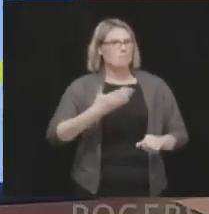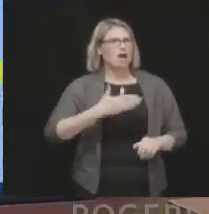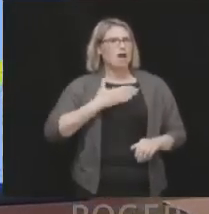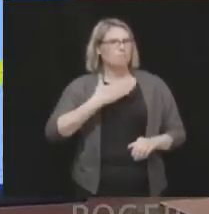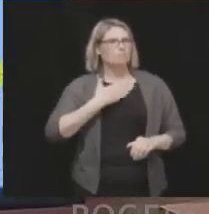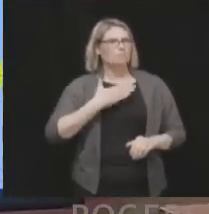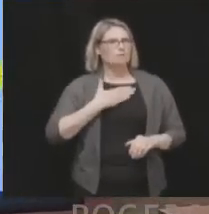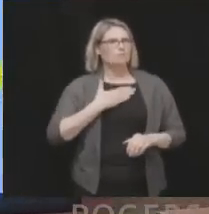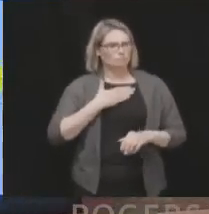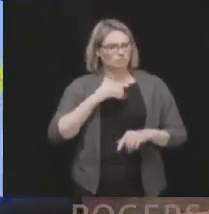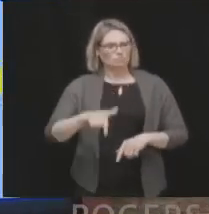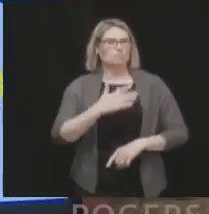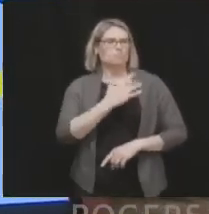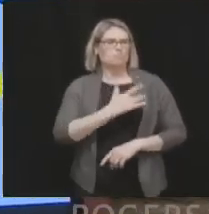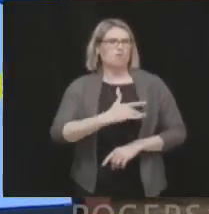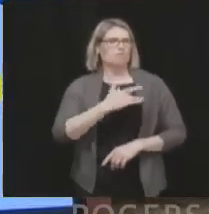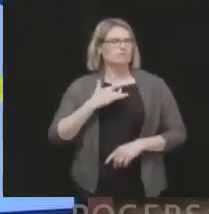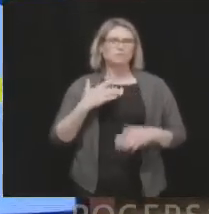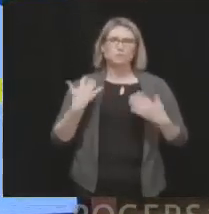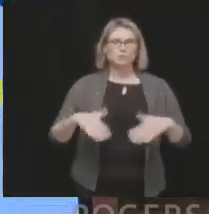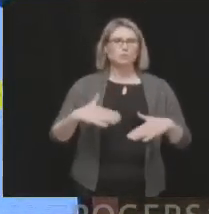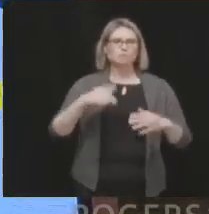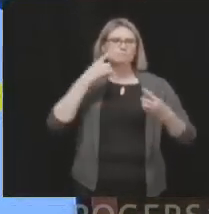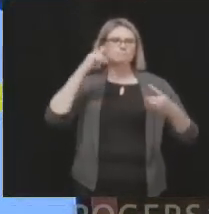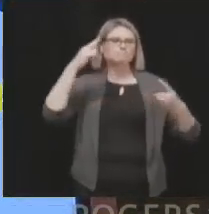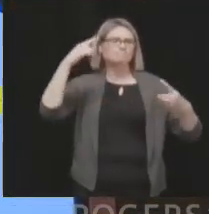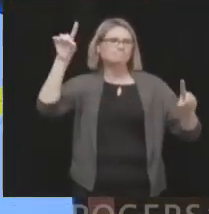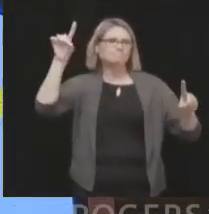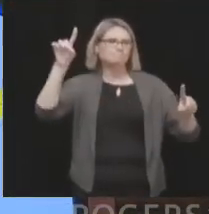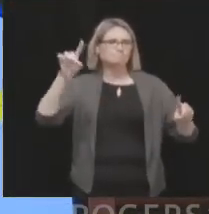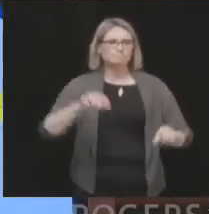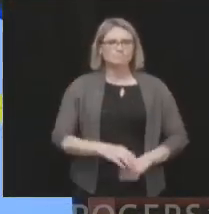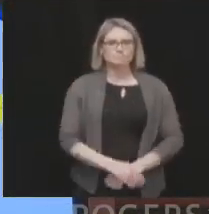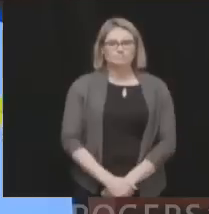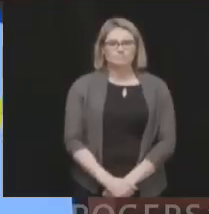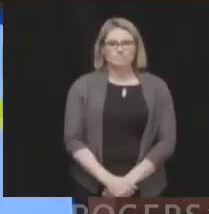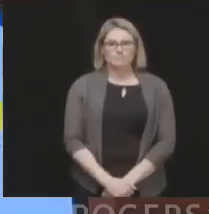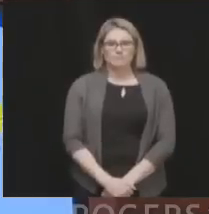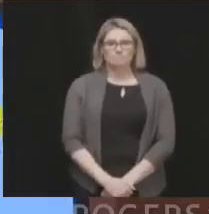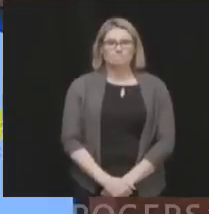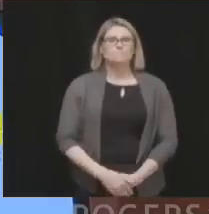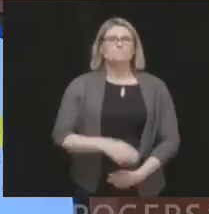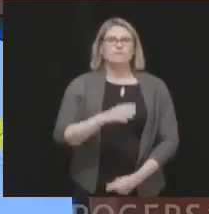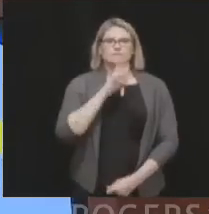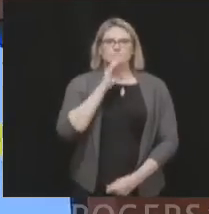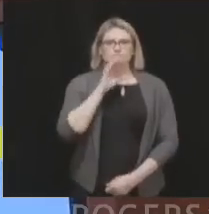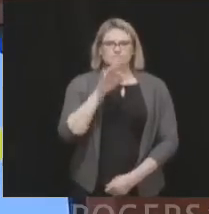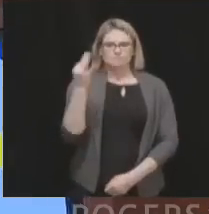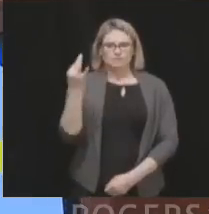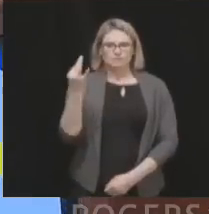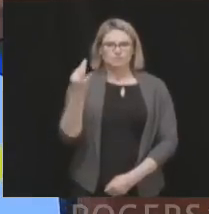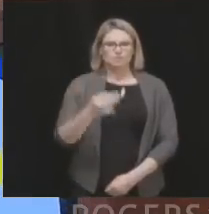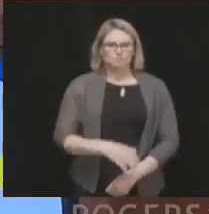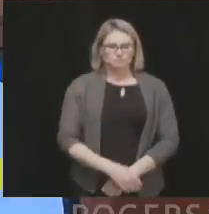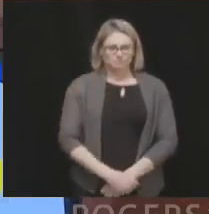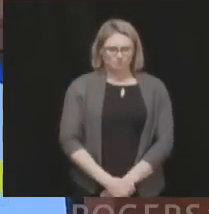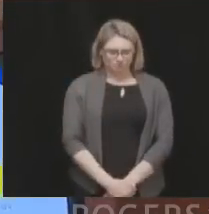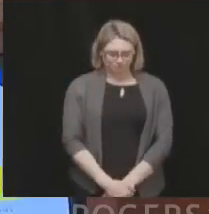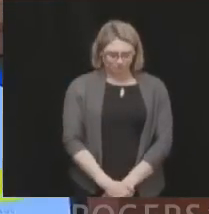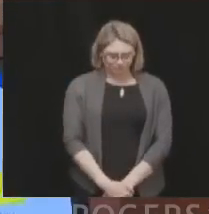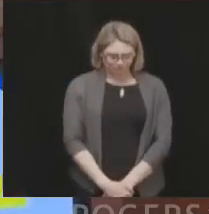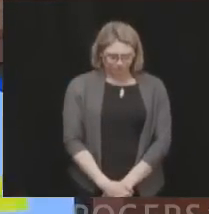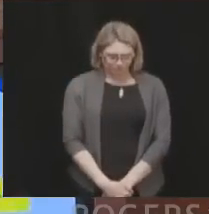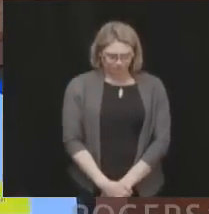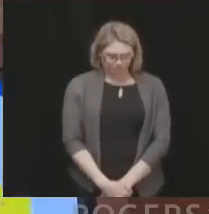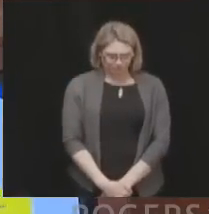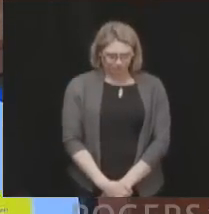Russell. Merci beaucoup, Dr. Russell, et aussi Monsieur Higgs, le Premier ministre de Brunswick, pour son leadership. Merci,